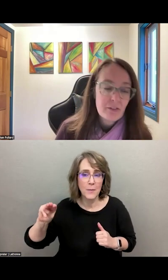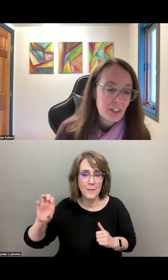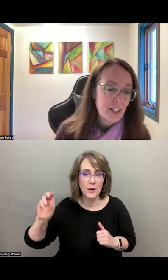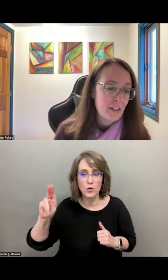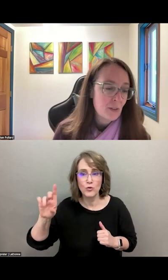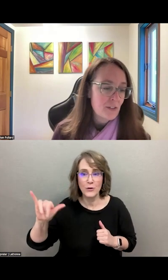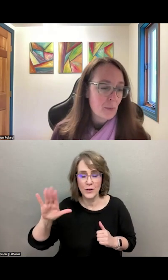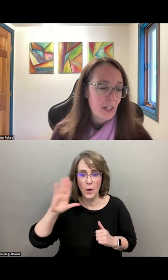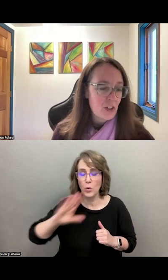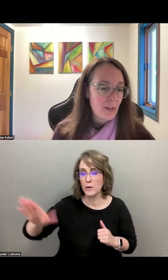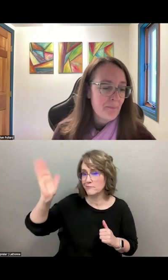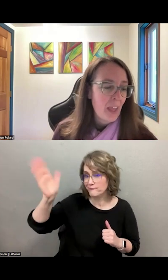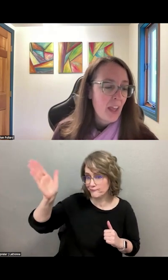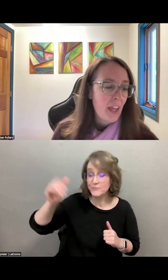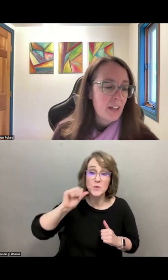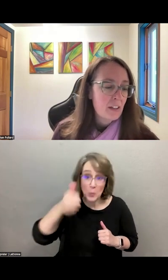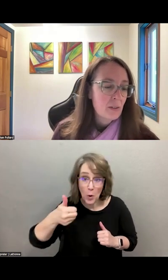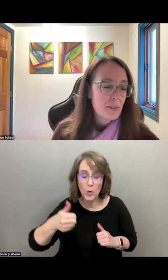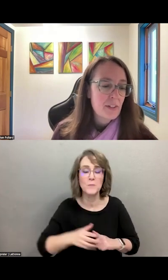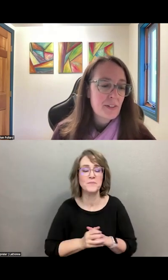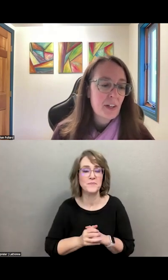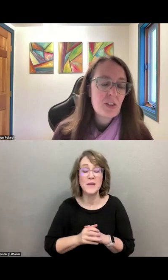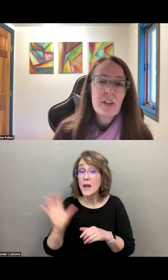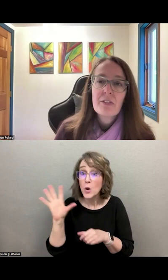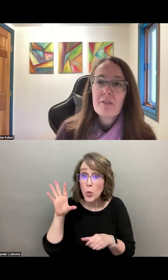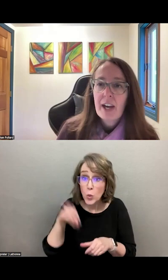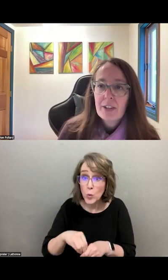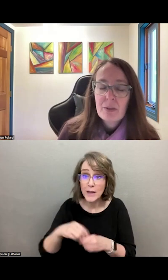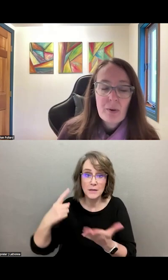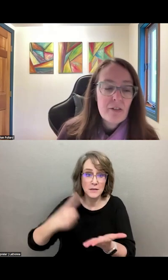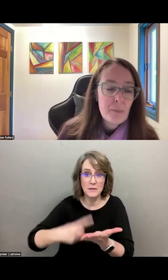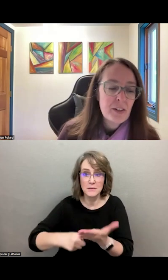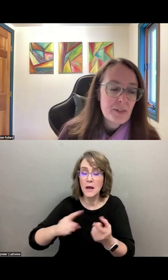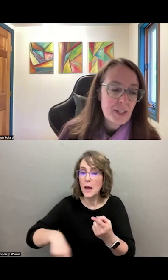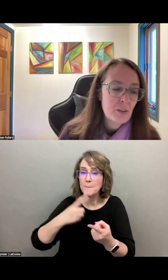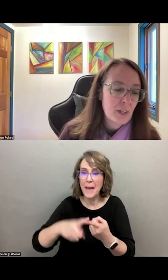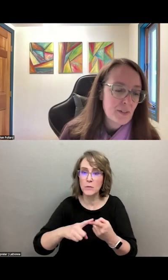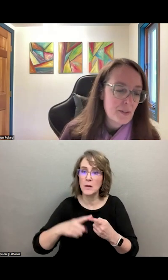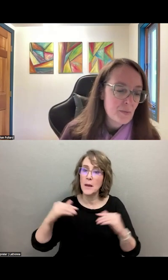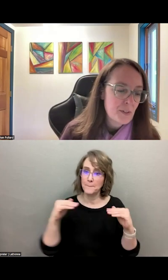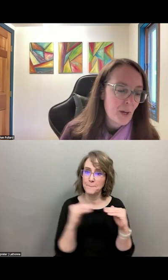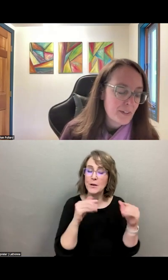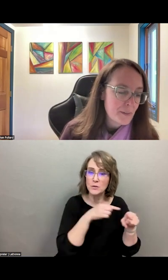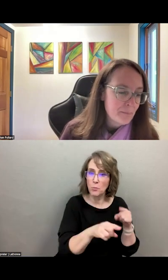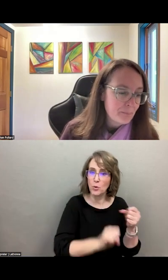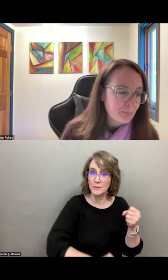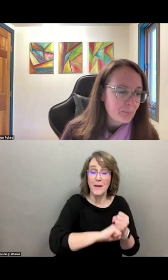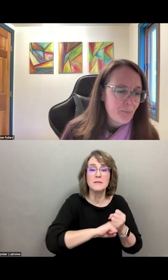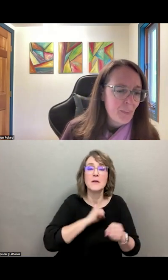of Recovery Transformation. And it includes a discussion of the value of peers in crisis